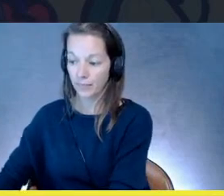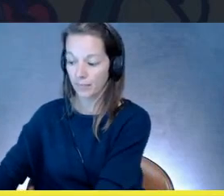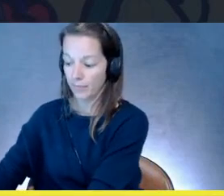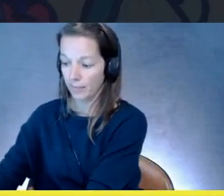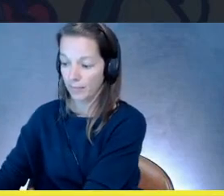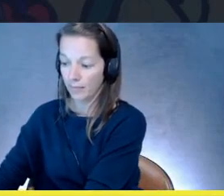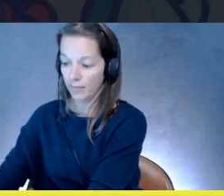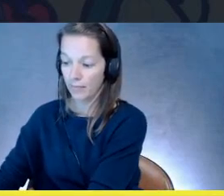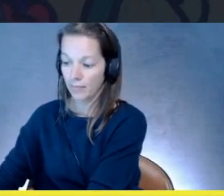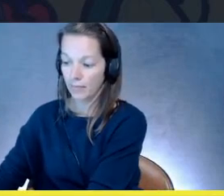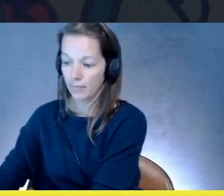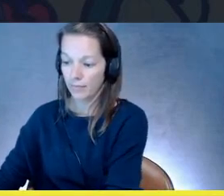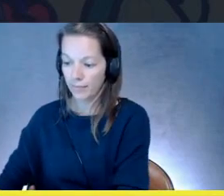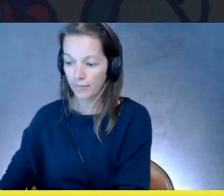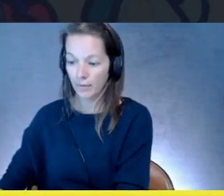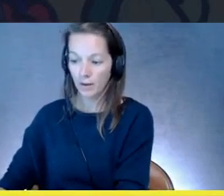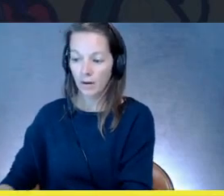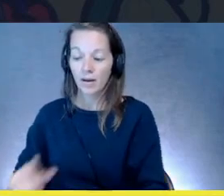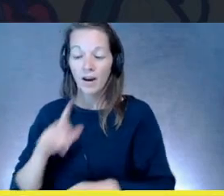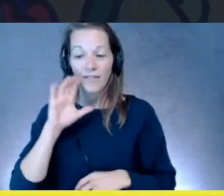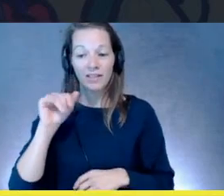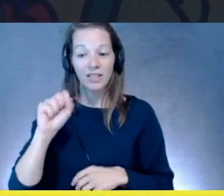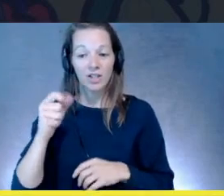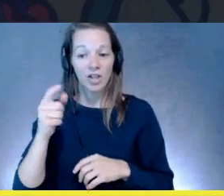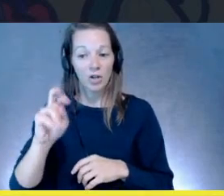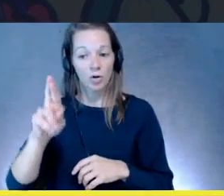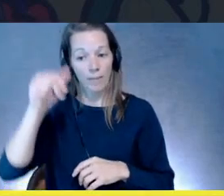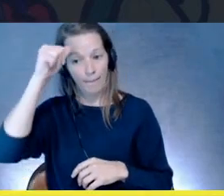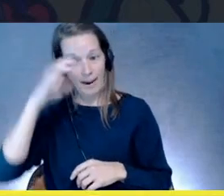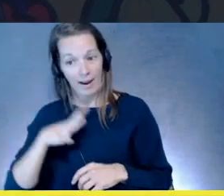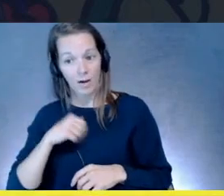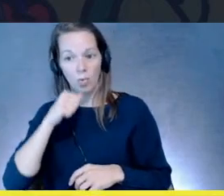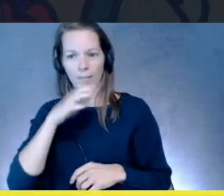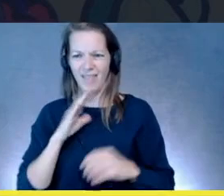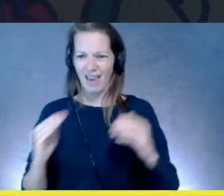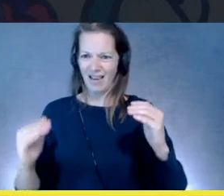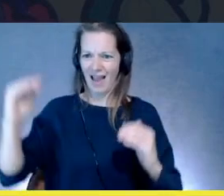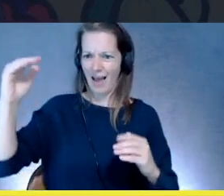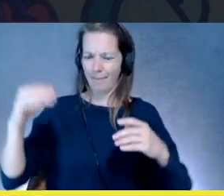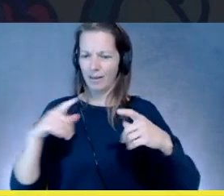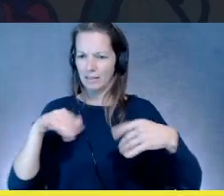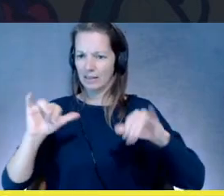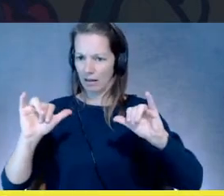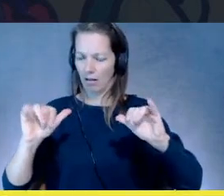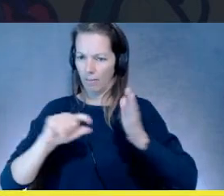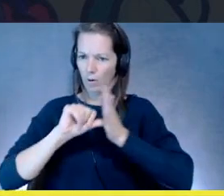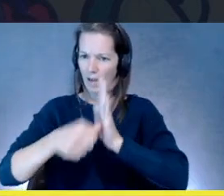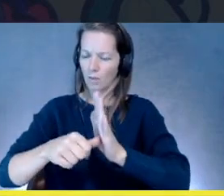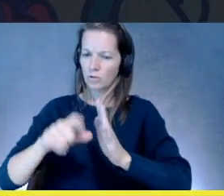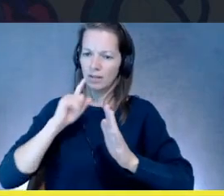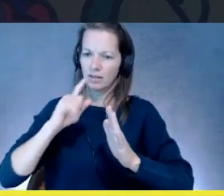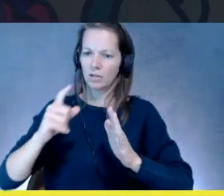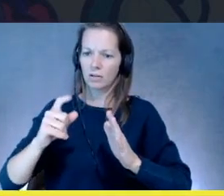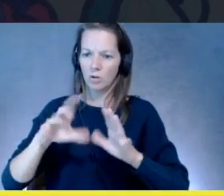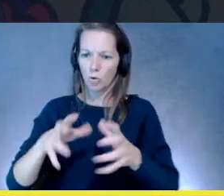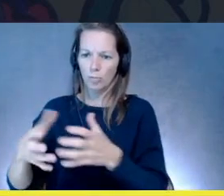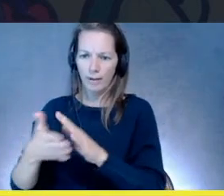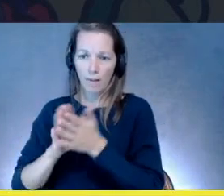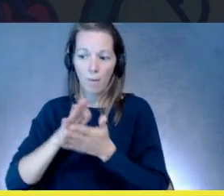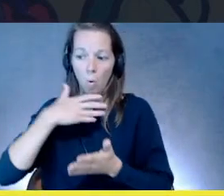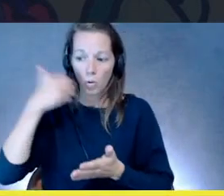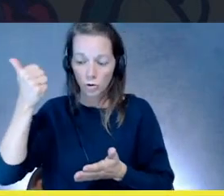between cisgender men and women, and this gap is still pronounced as the cohorts get older, the size of the gap